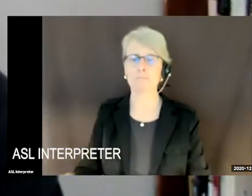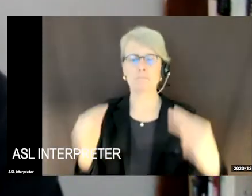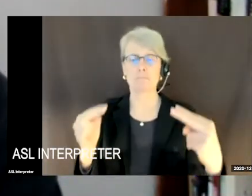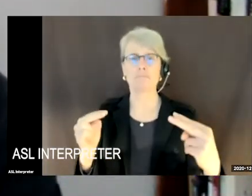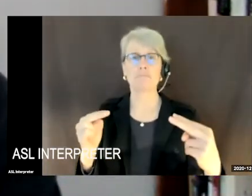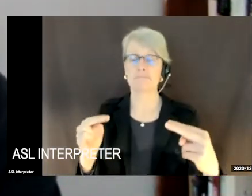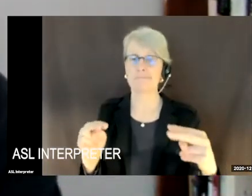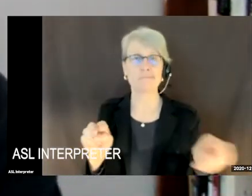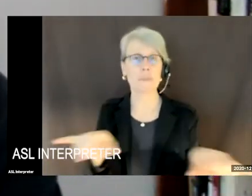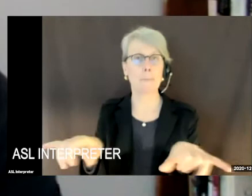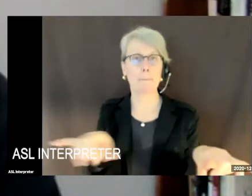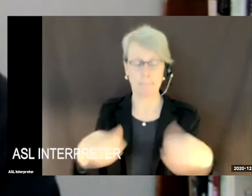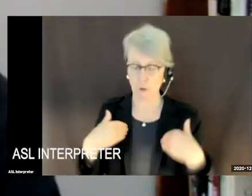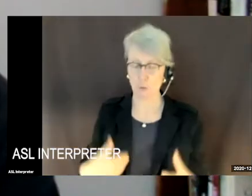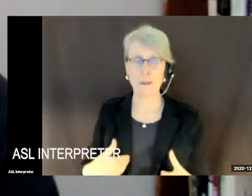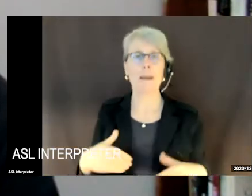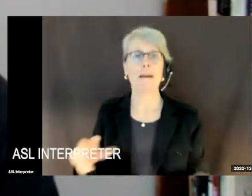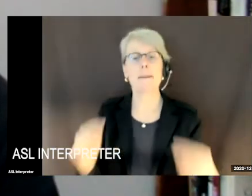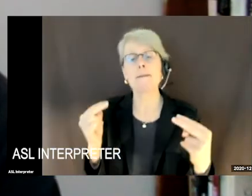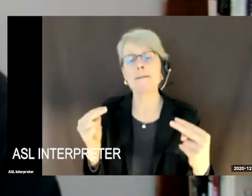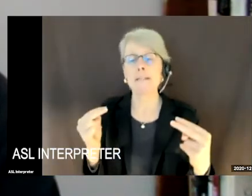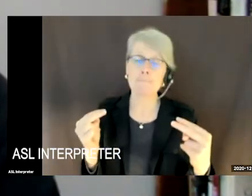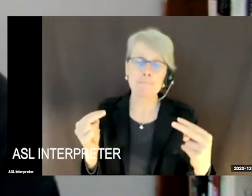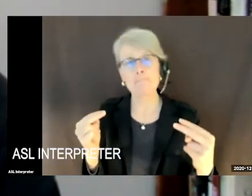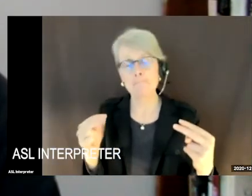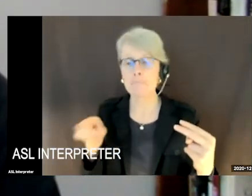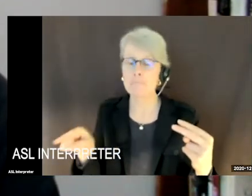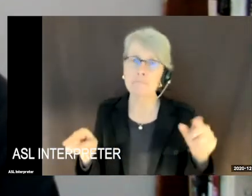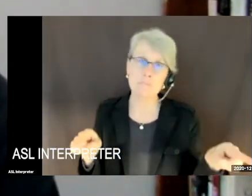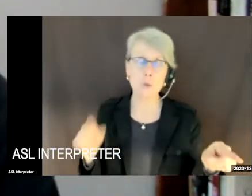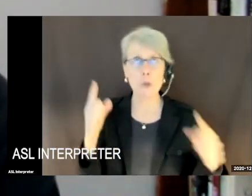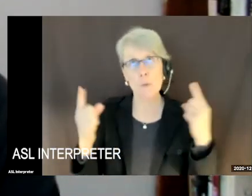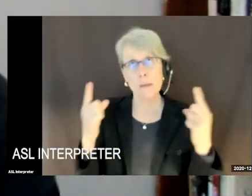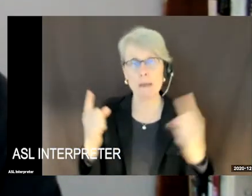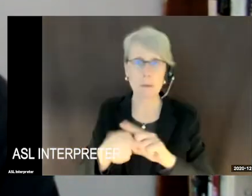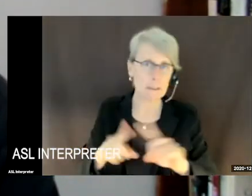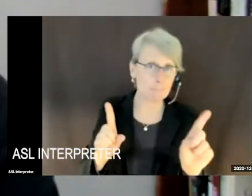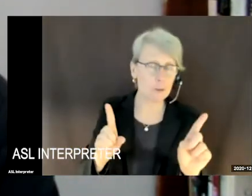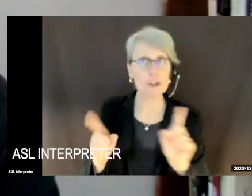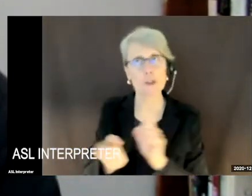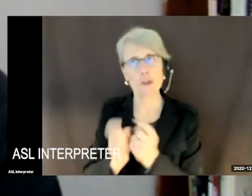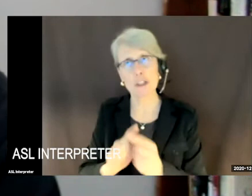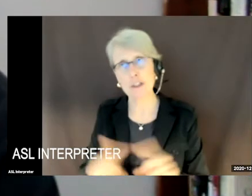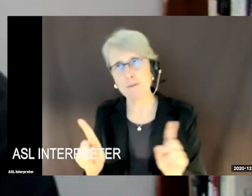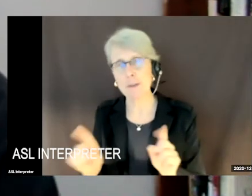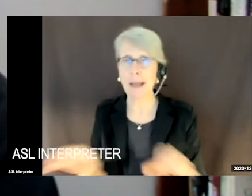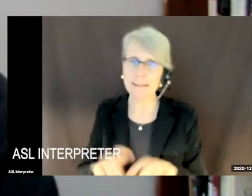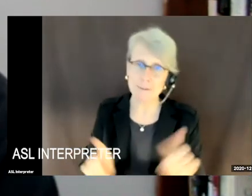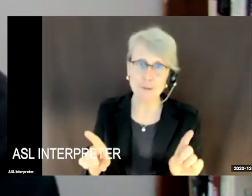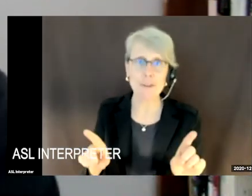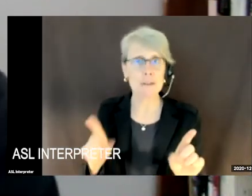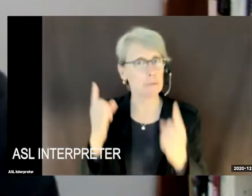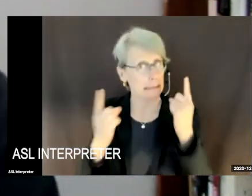as a fellow human being, and then you can think about, do you want to think about things differently or do something differently? And I would